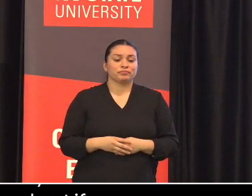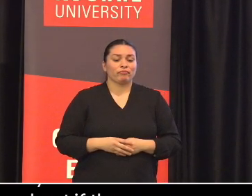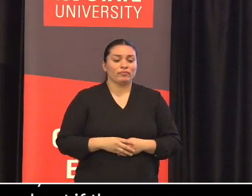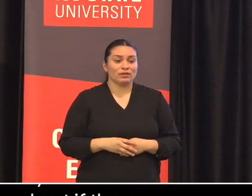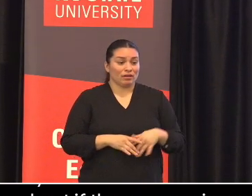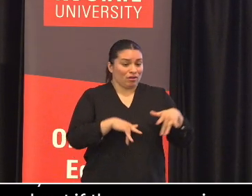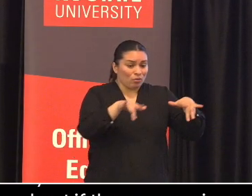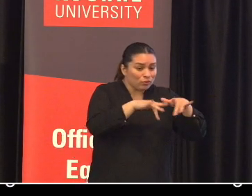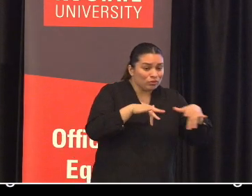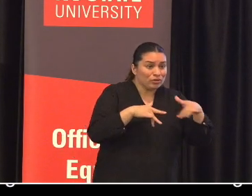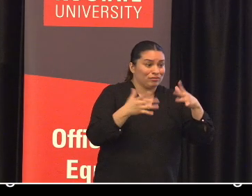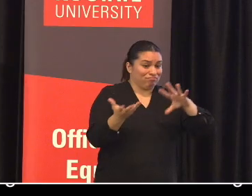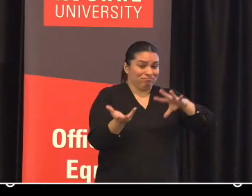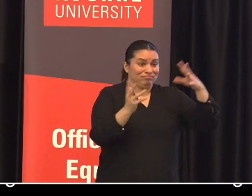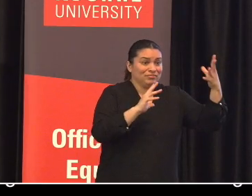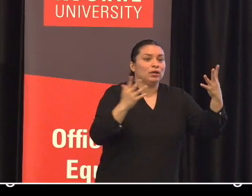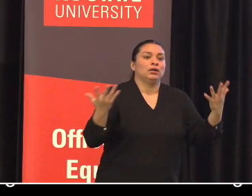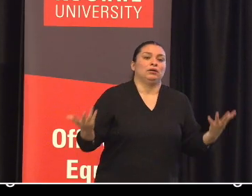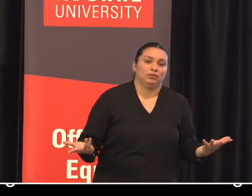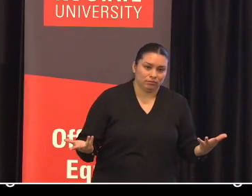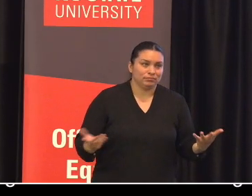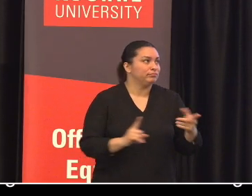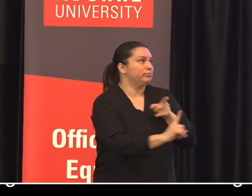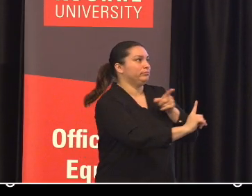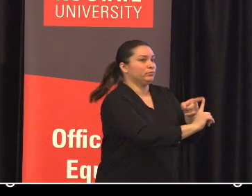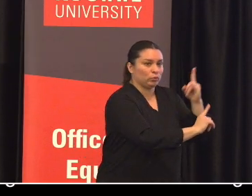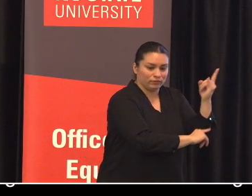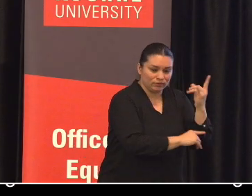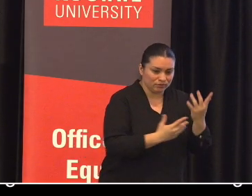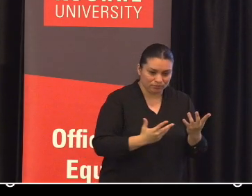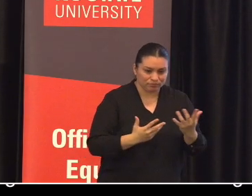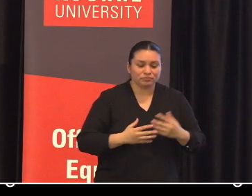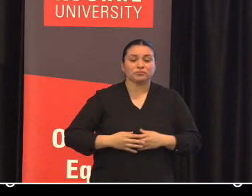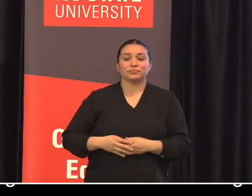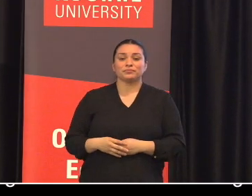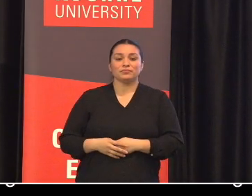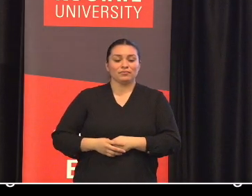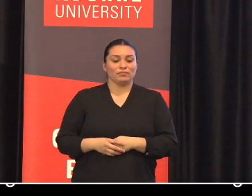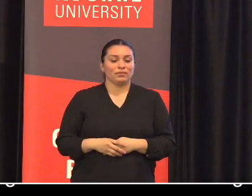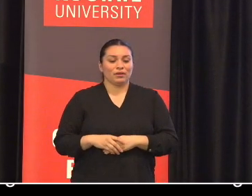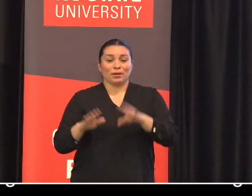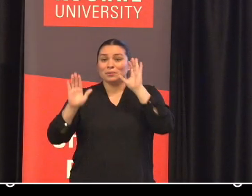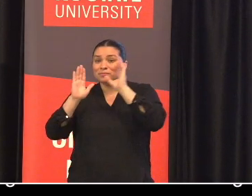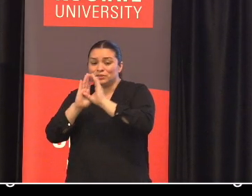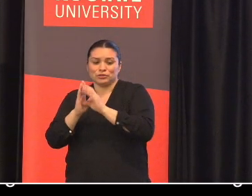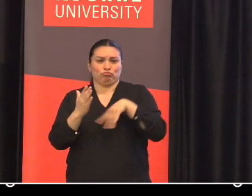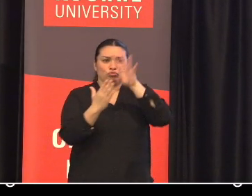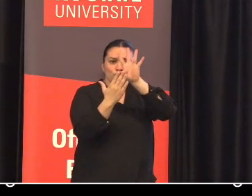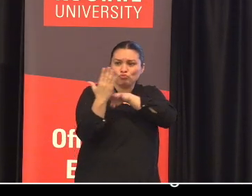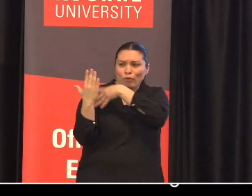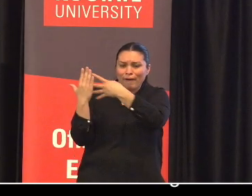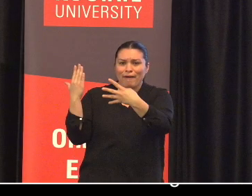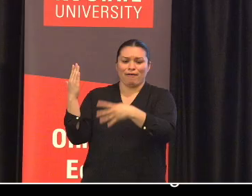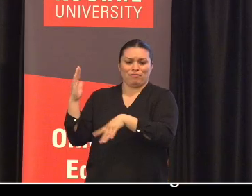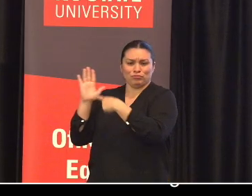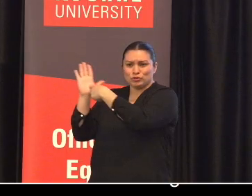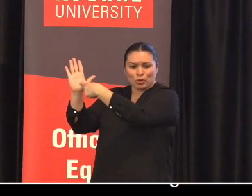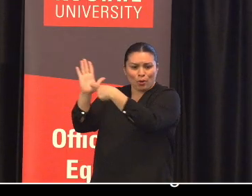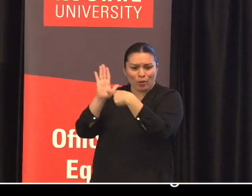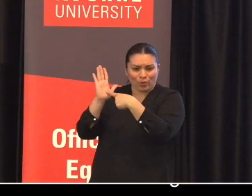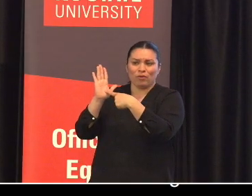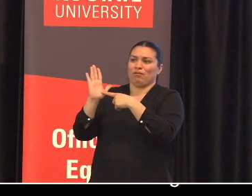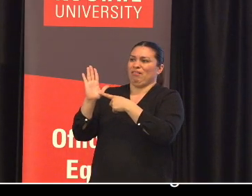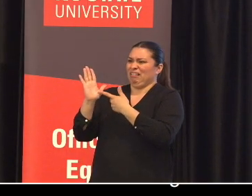an image or a chart or a graph, and there's low bandwidth, you usually get the box with an X. If that image was